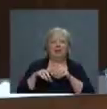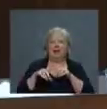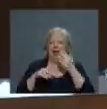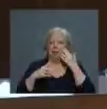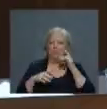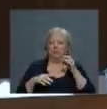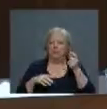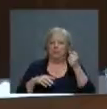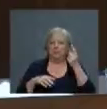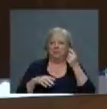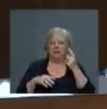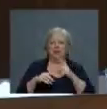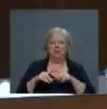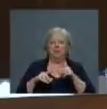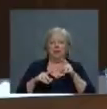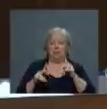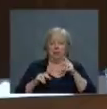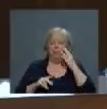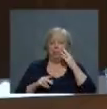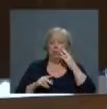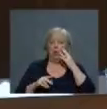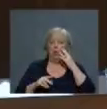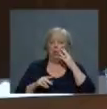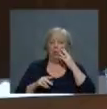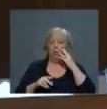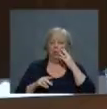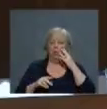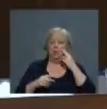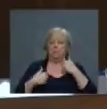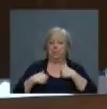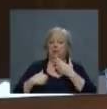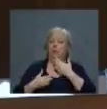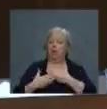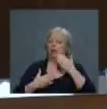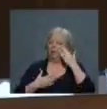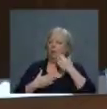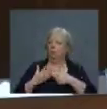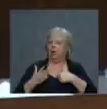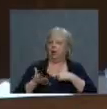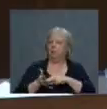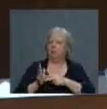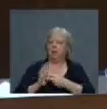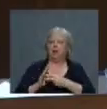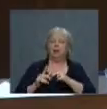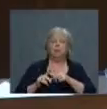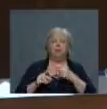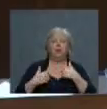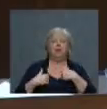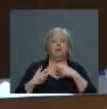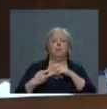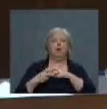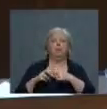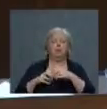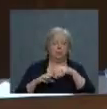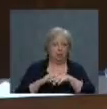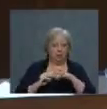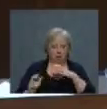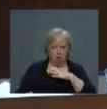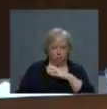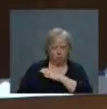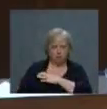us who know me well know exactly what I'm talking about, that there's a problem in Congress with